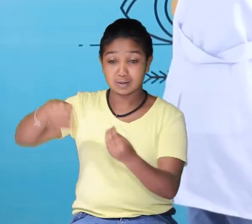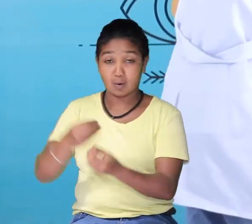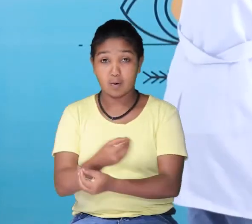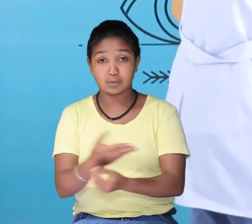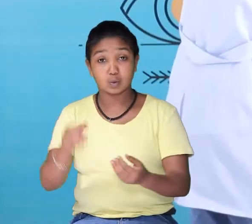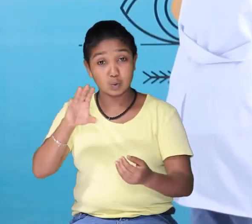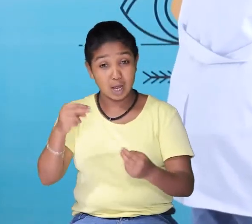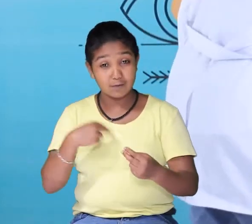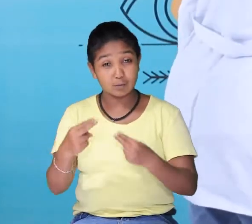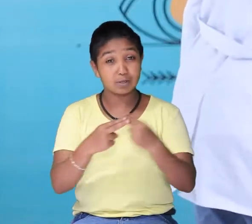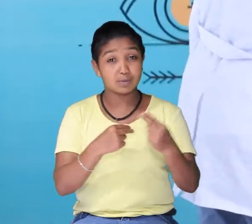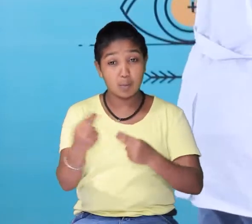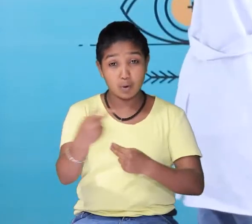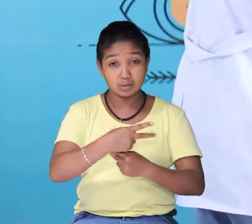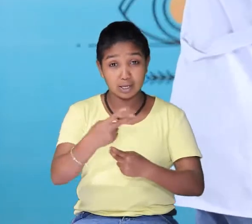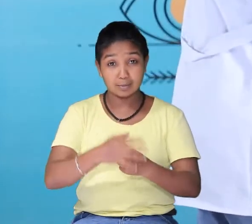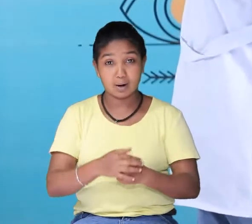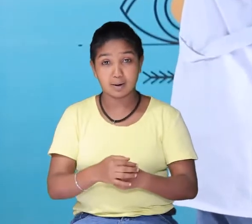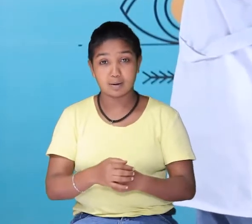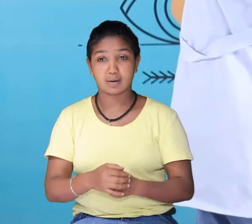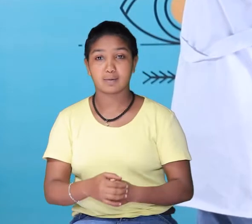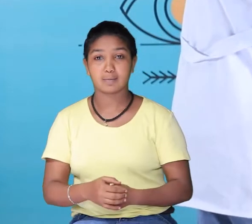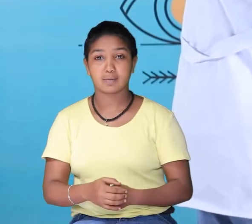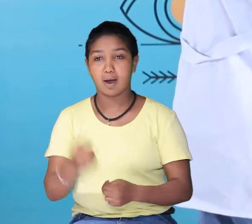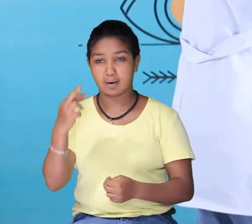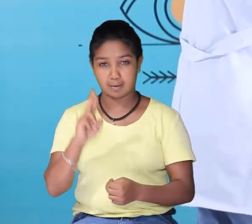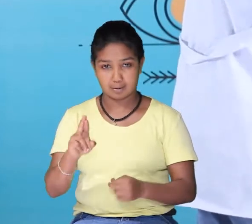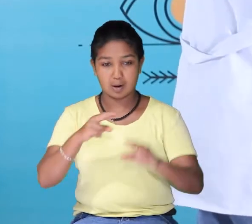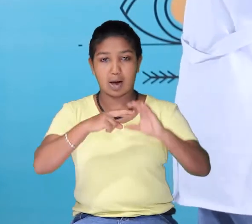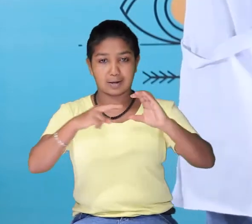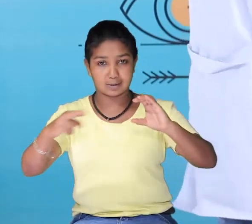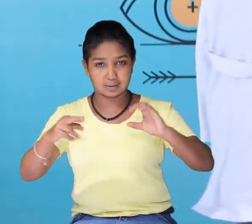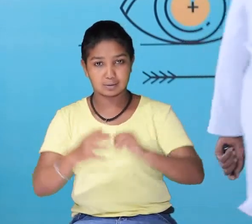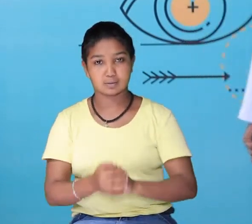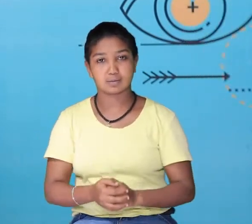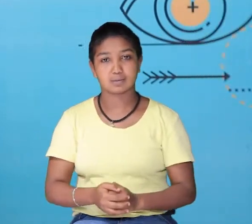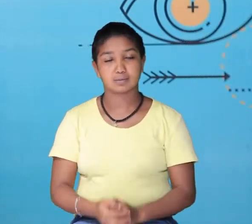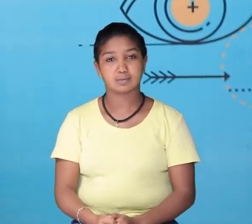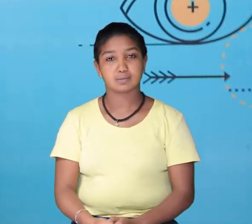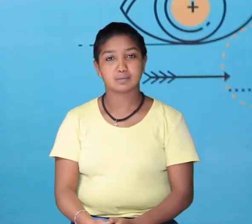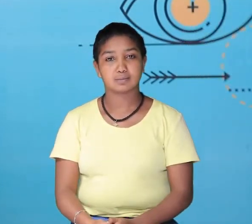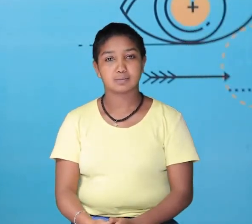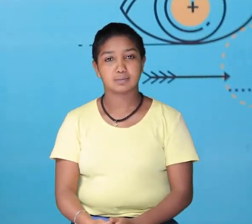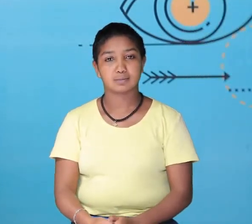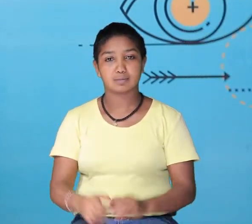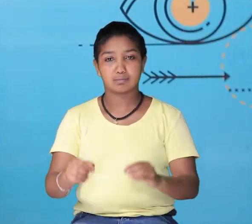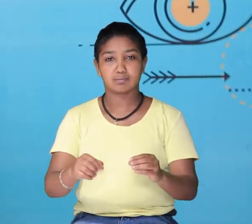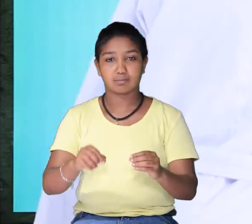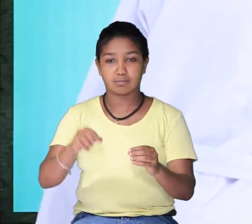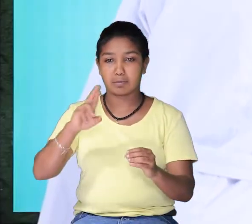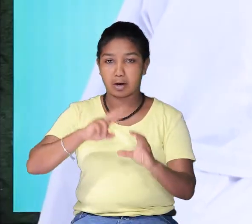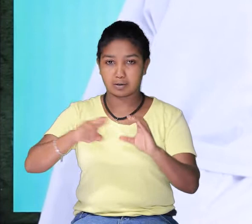object, you should have to multiply both sides by r, radius. Since a given object has a radius